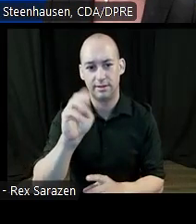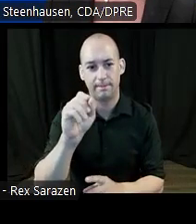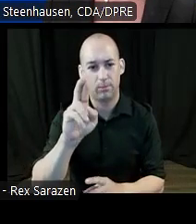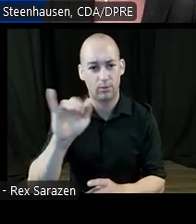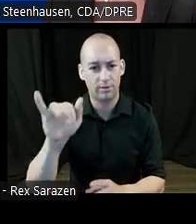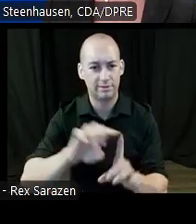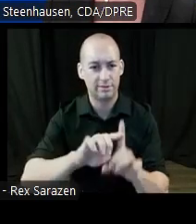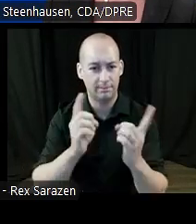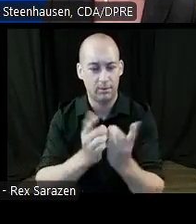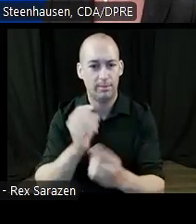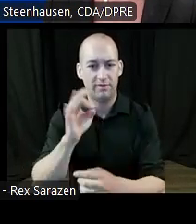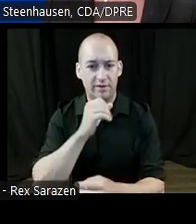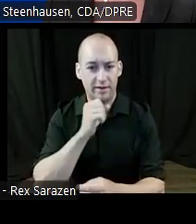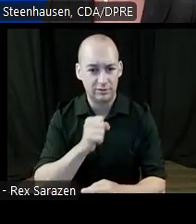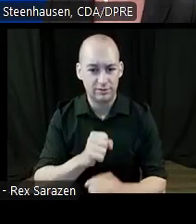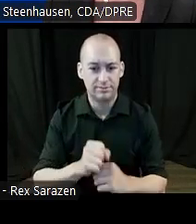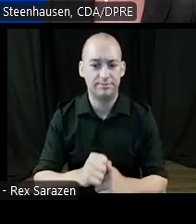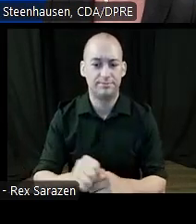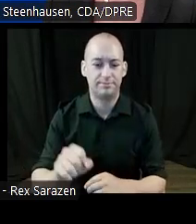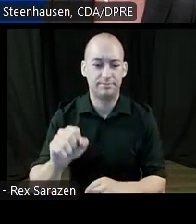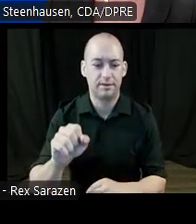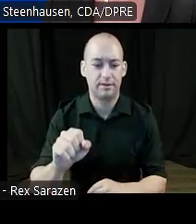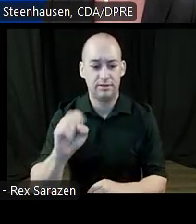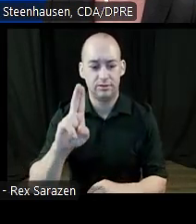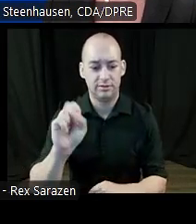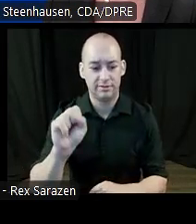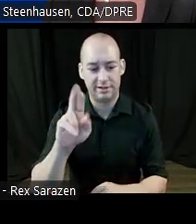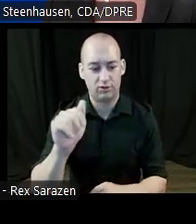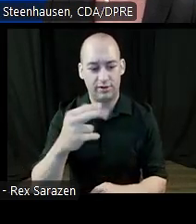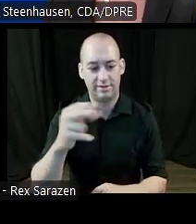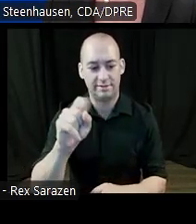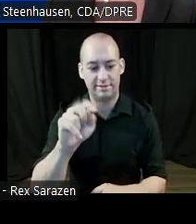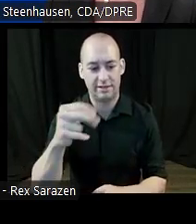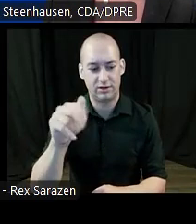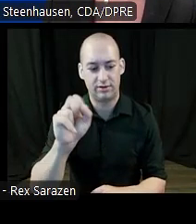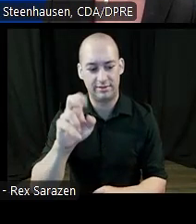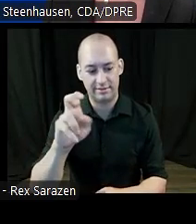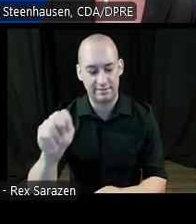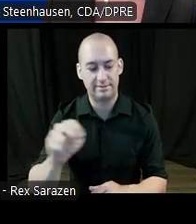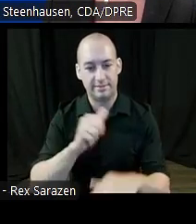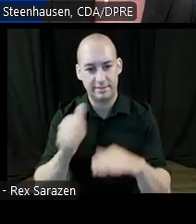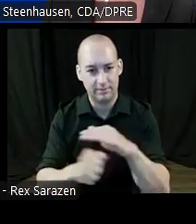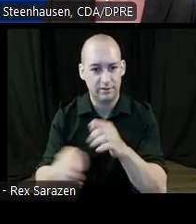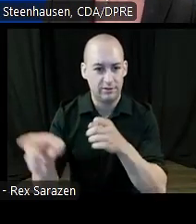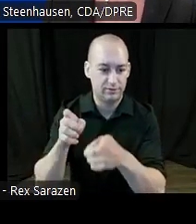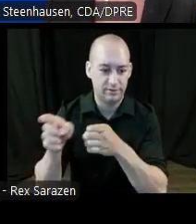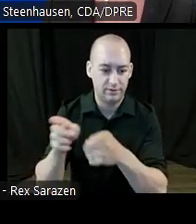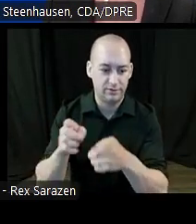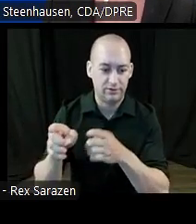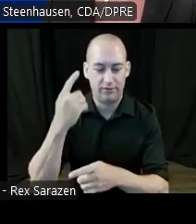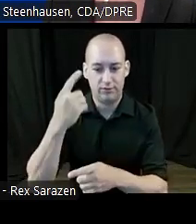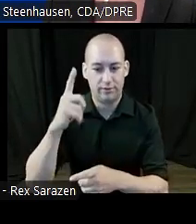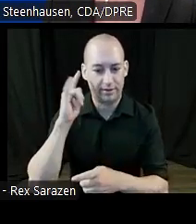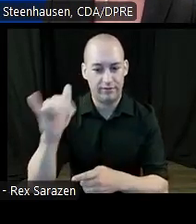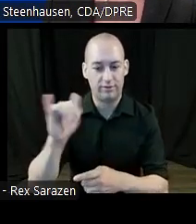Sarah Steenhausen, Deputy Director of the Division of Policy, Research, and Equity for the California Department of Aging, and I will do a portion